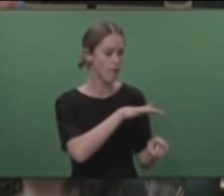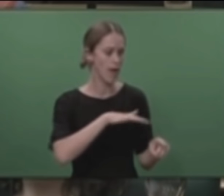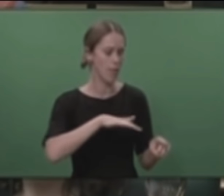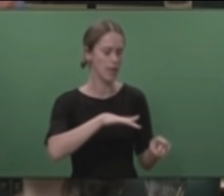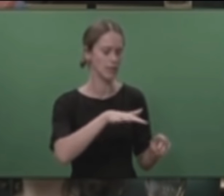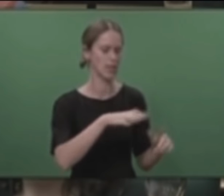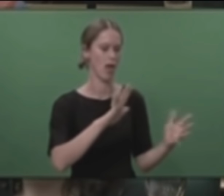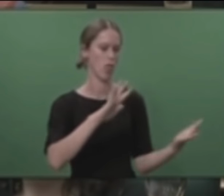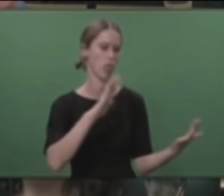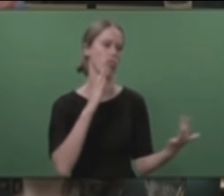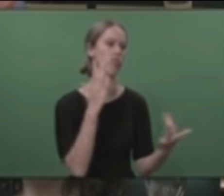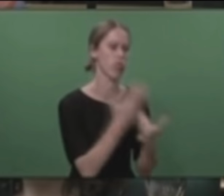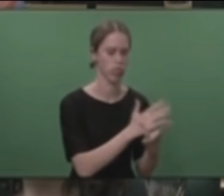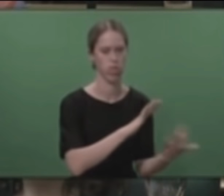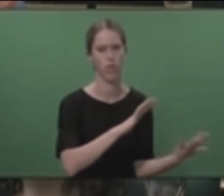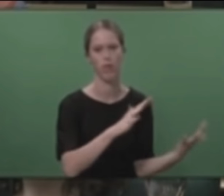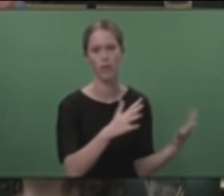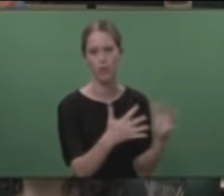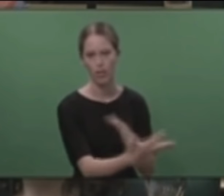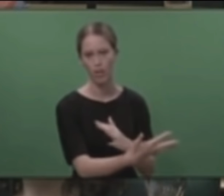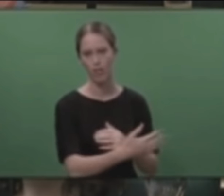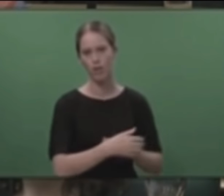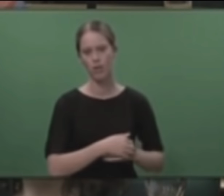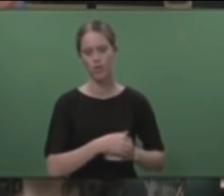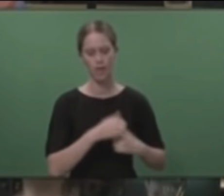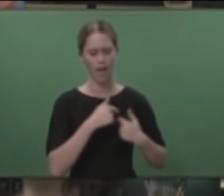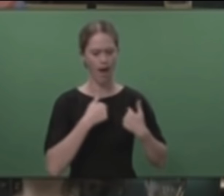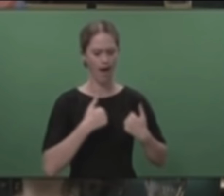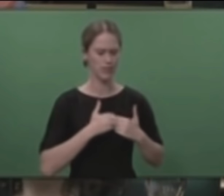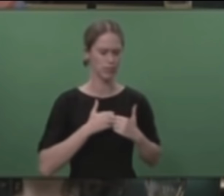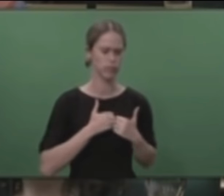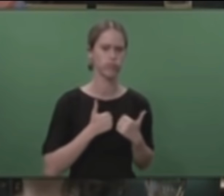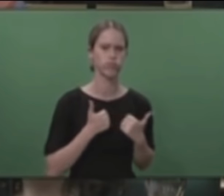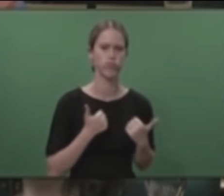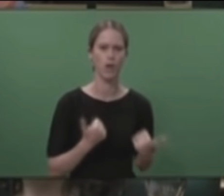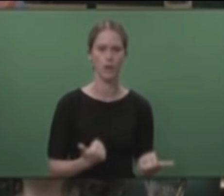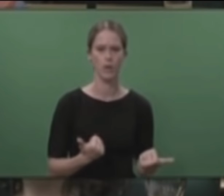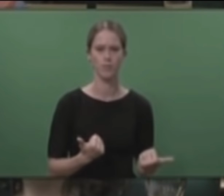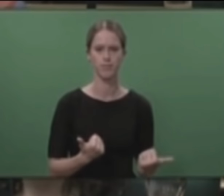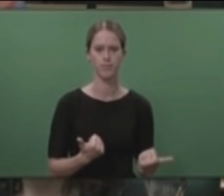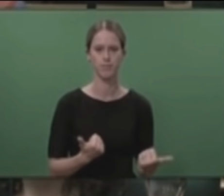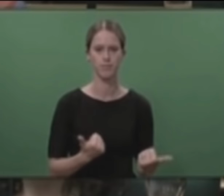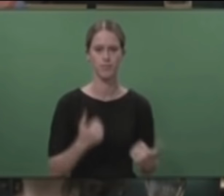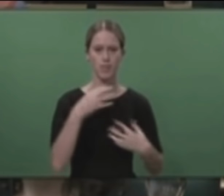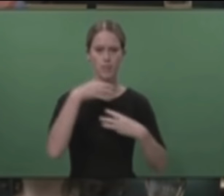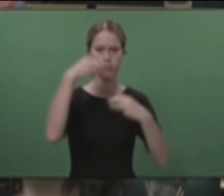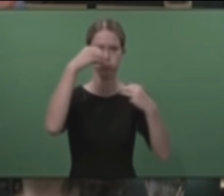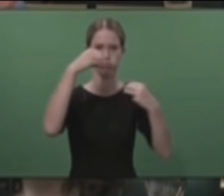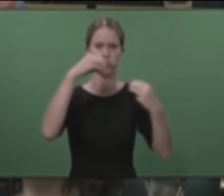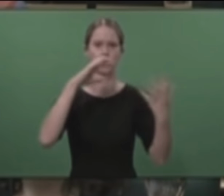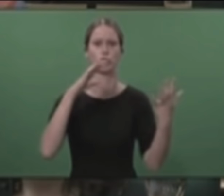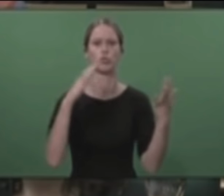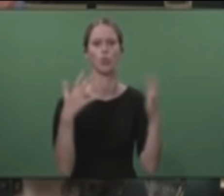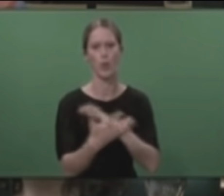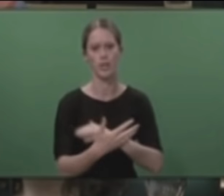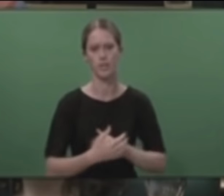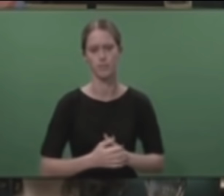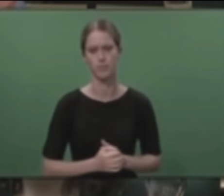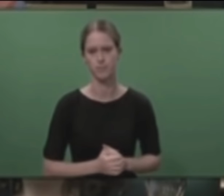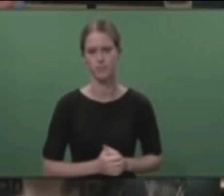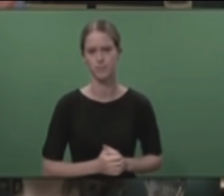ripped apart, your hearts broken, your wairua destroyed.